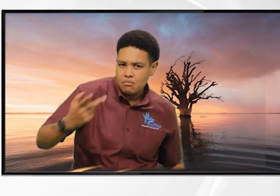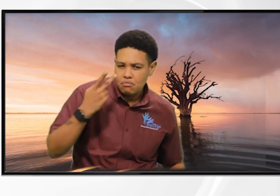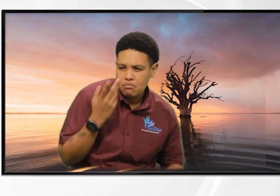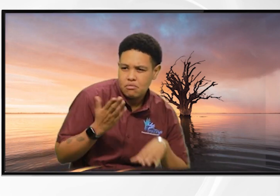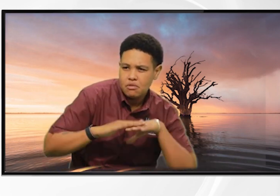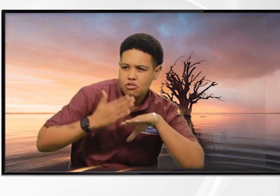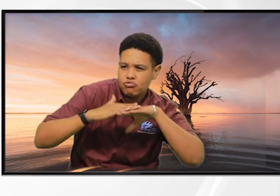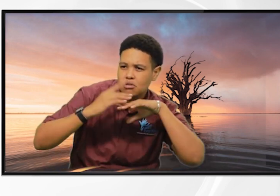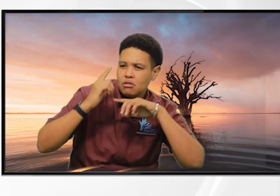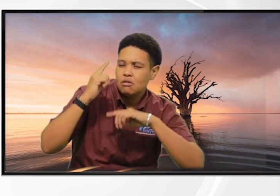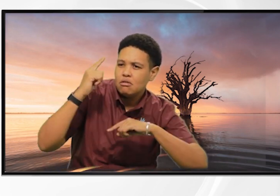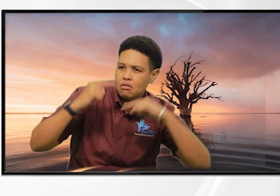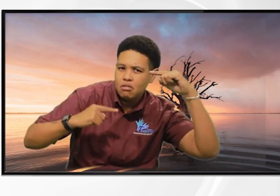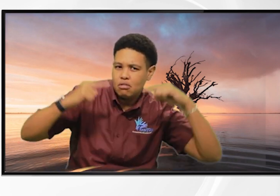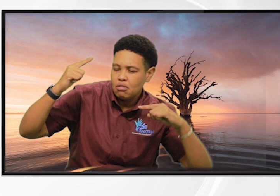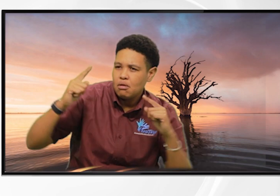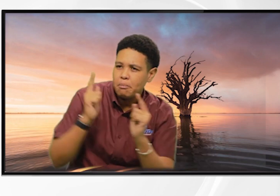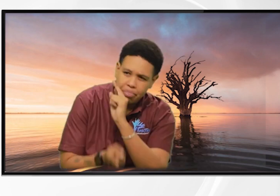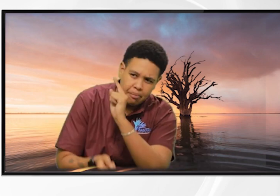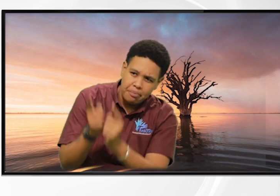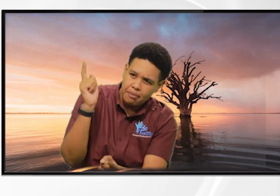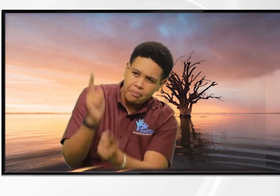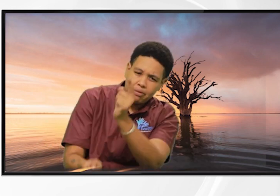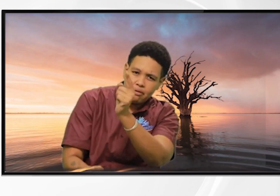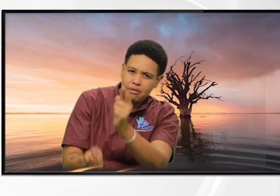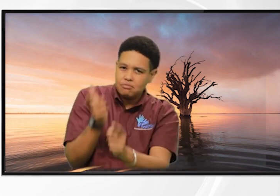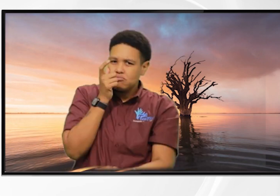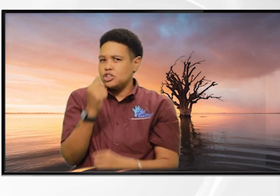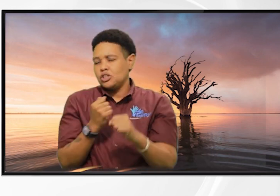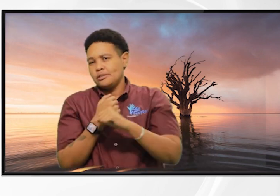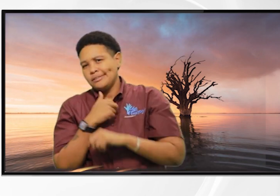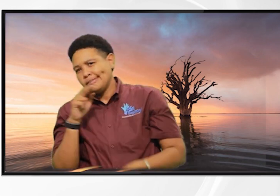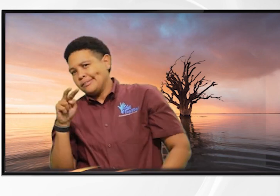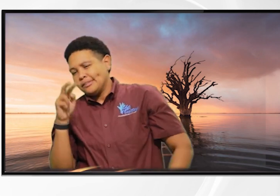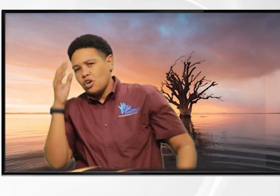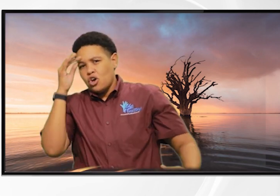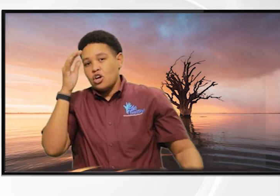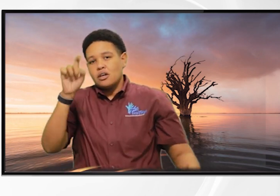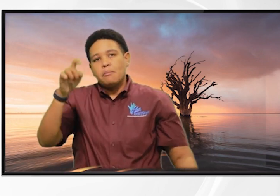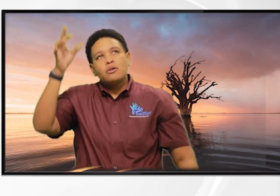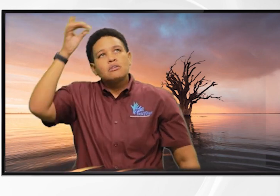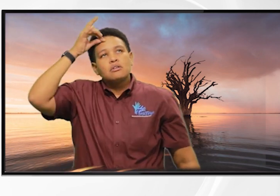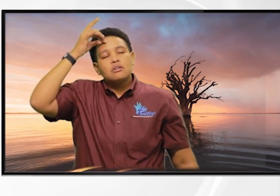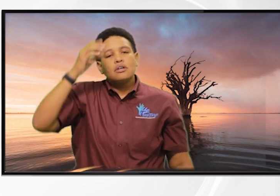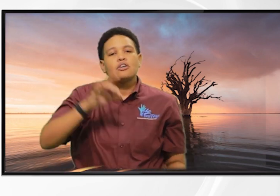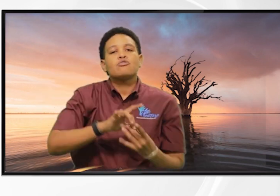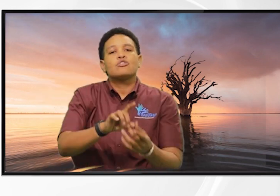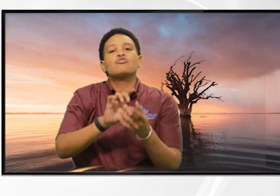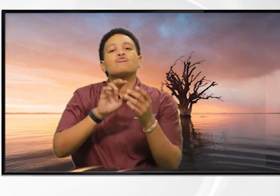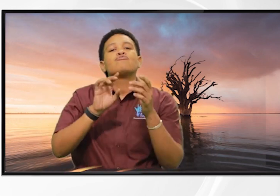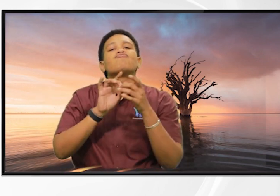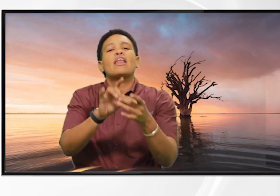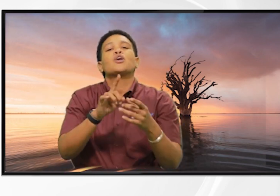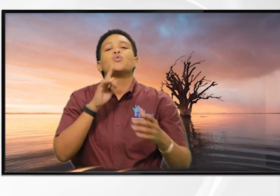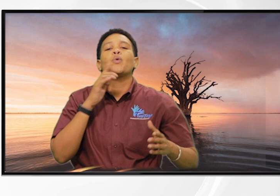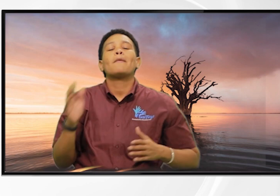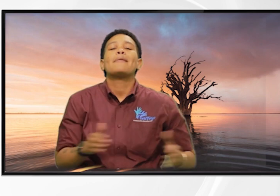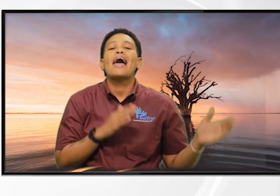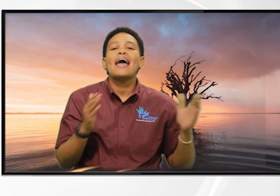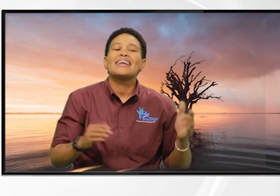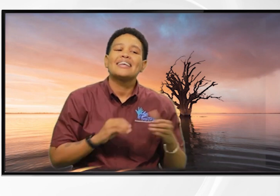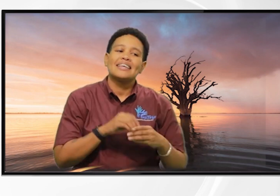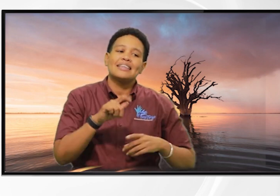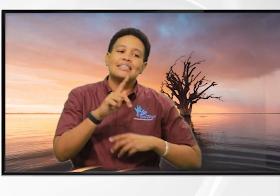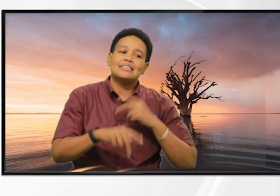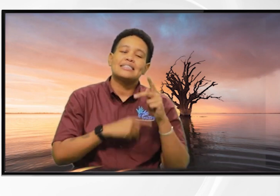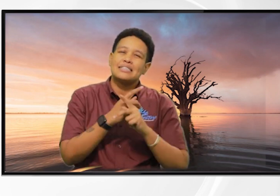variability in recent years which is of concern and must be borne in mind with respect to planning. in this